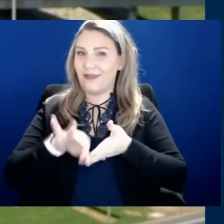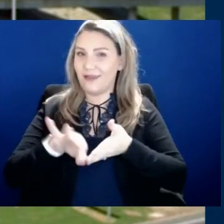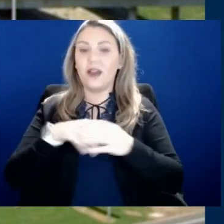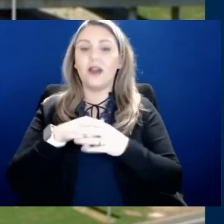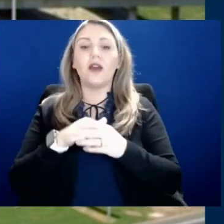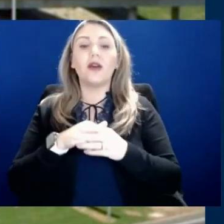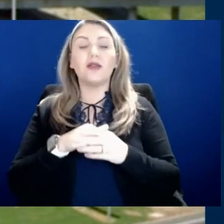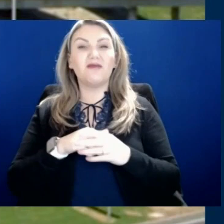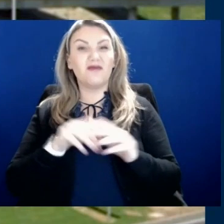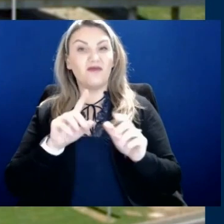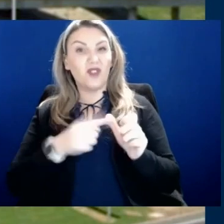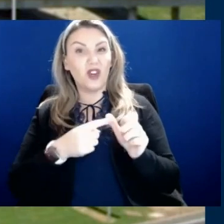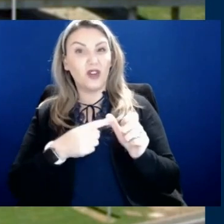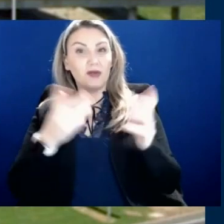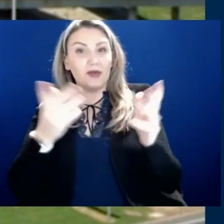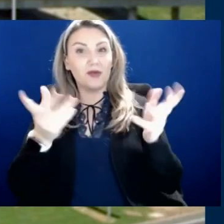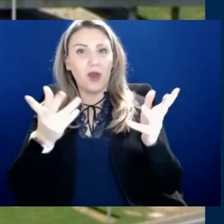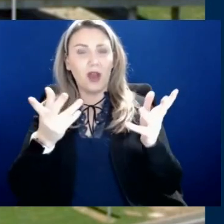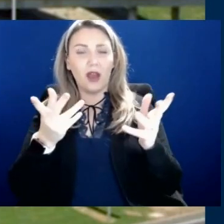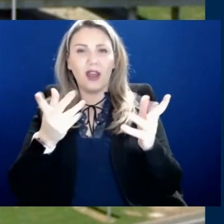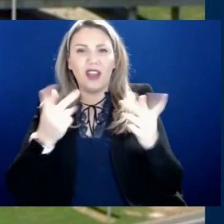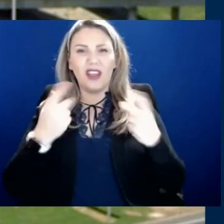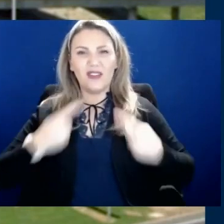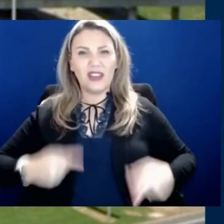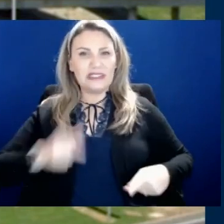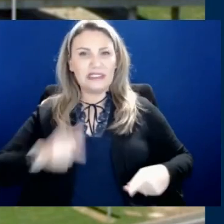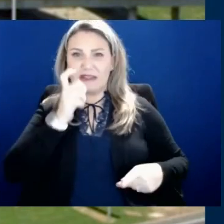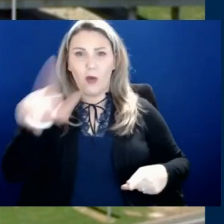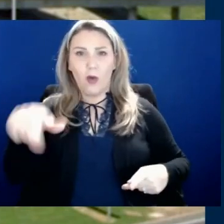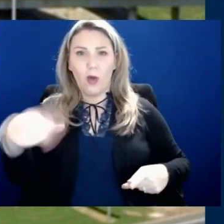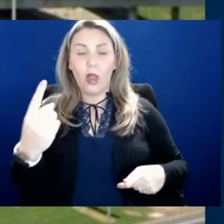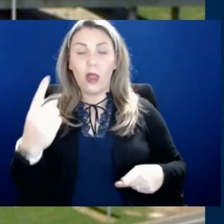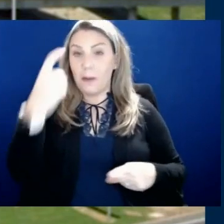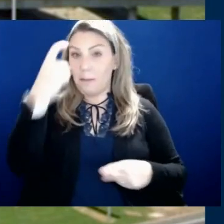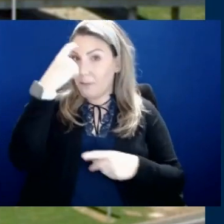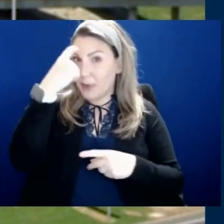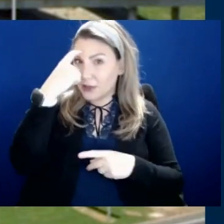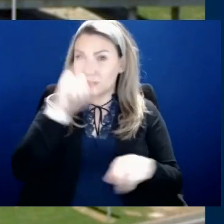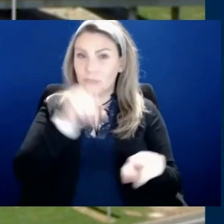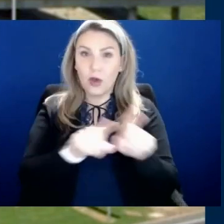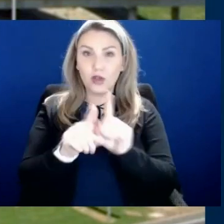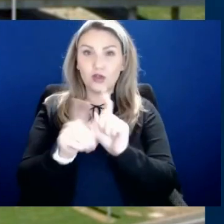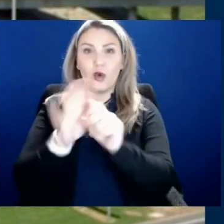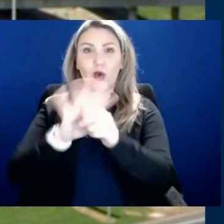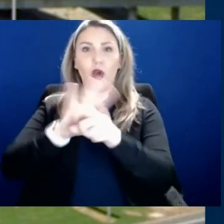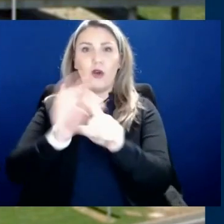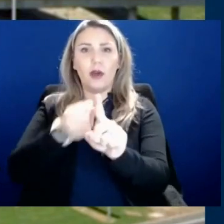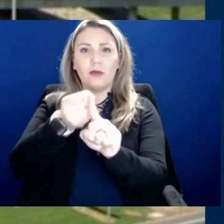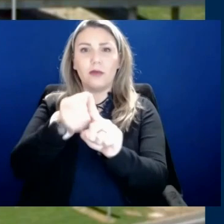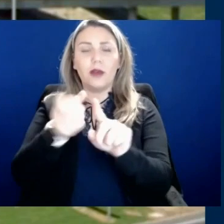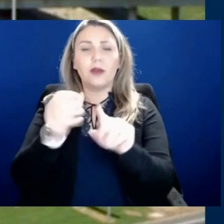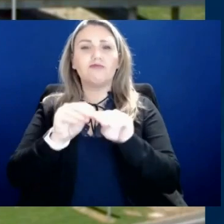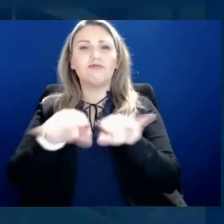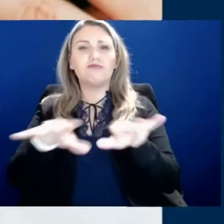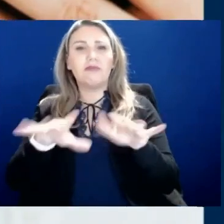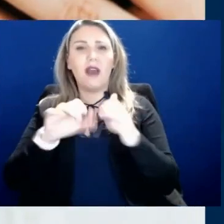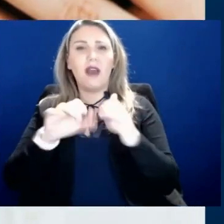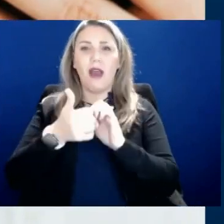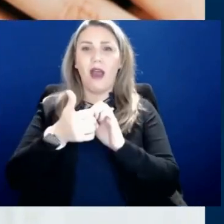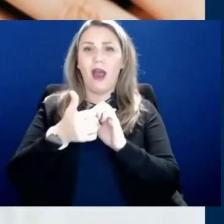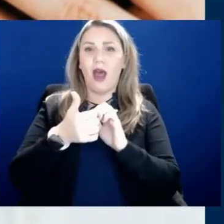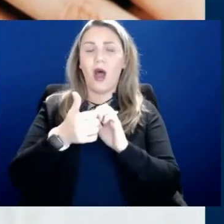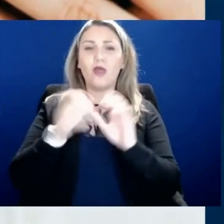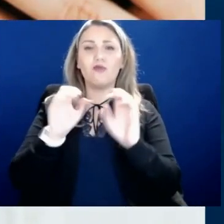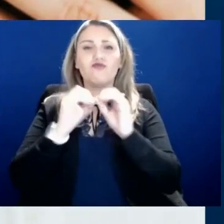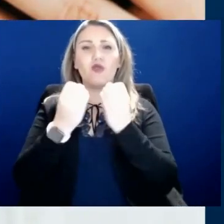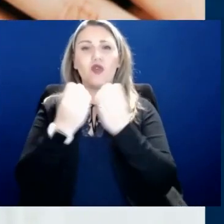physical, but mental too. The impact long-haul COVID is having on people and the organization helping them deal with it all. So get your questions sent